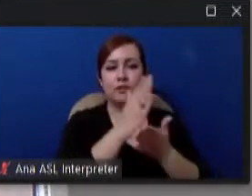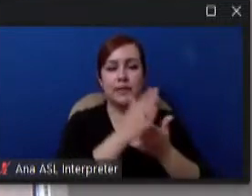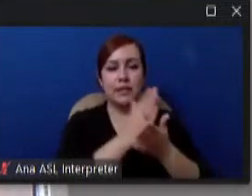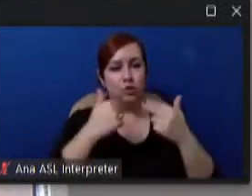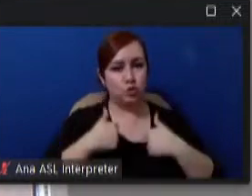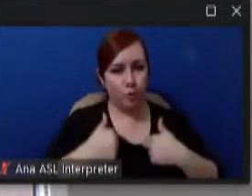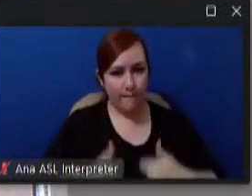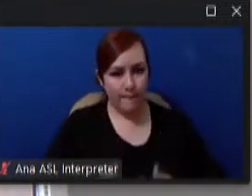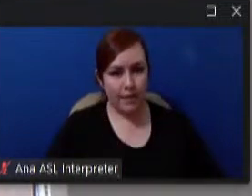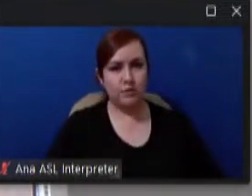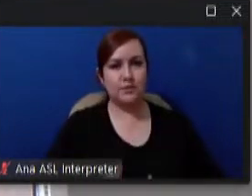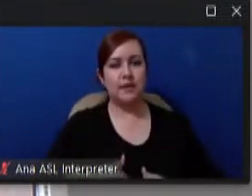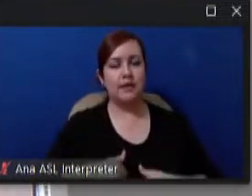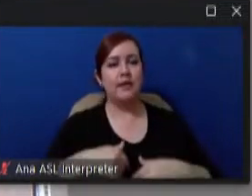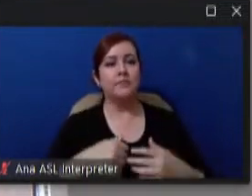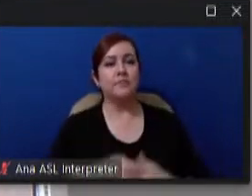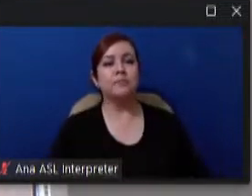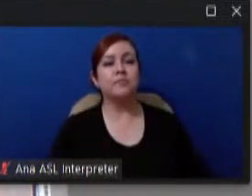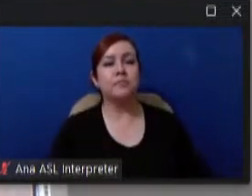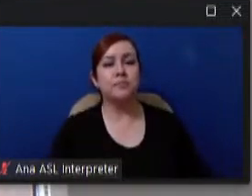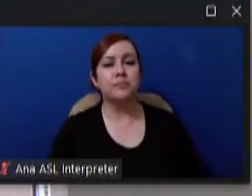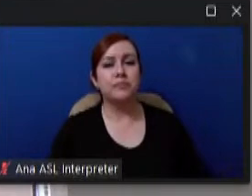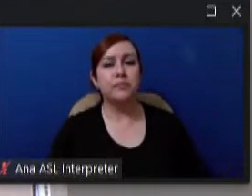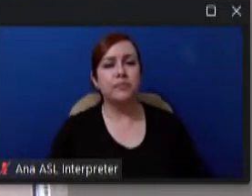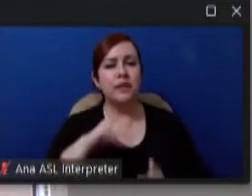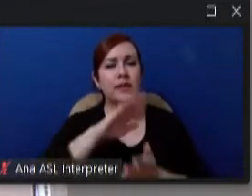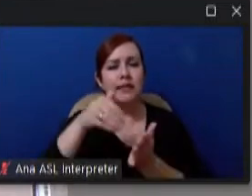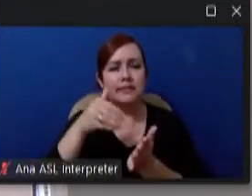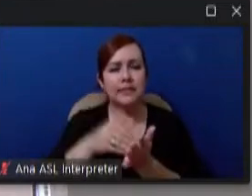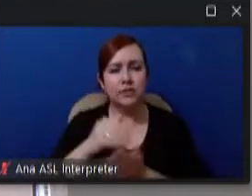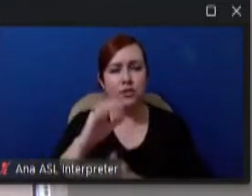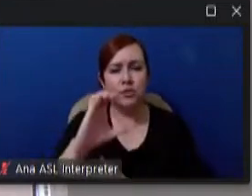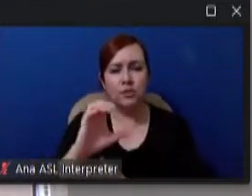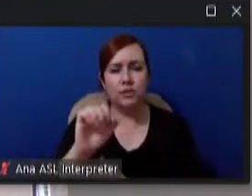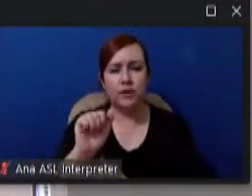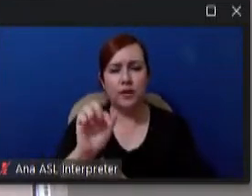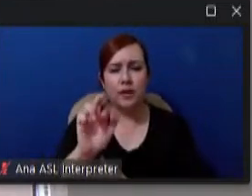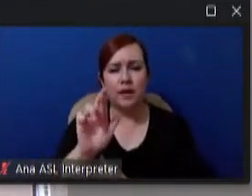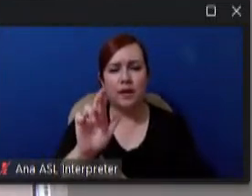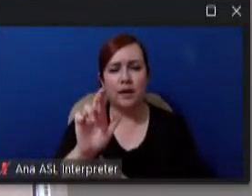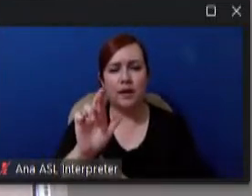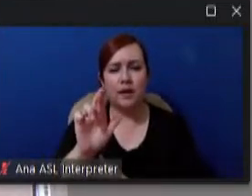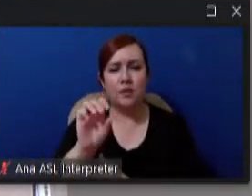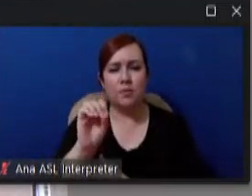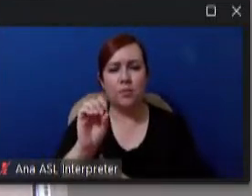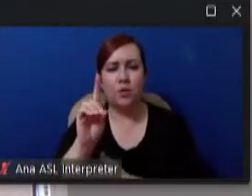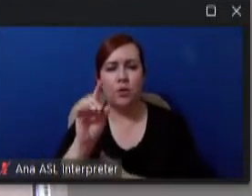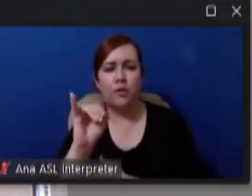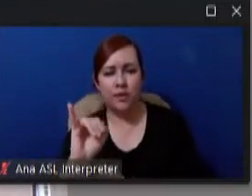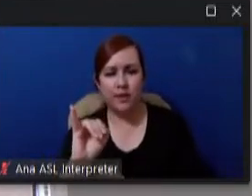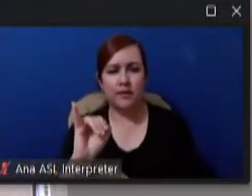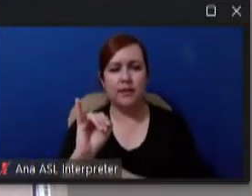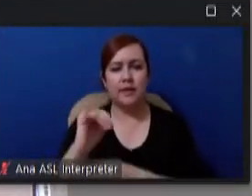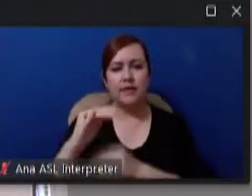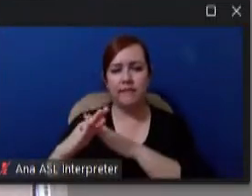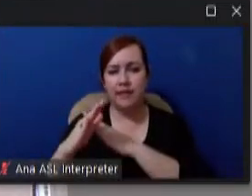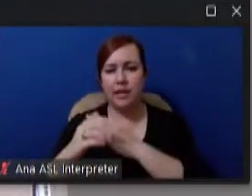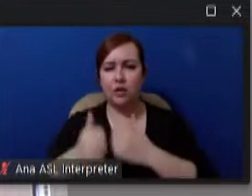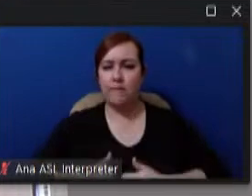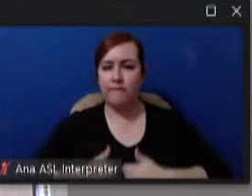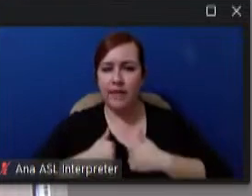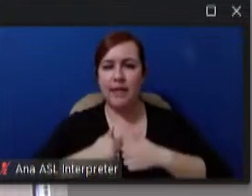Progreseño de Atención a la Discapacidad, CAPRODI, defending lives, access, and